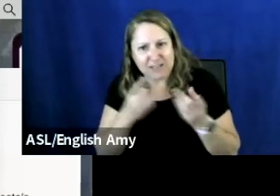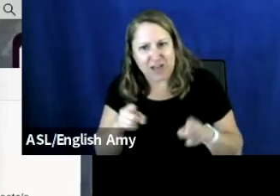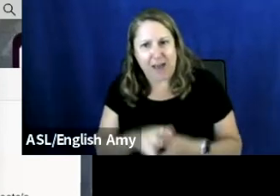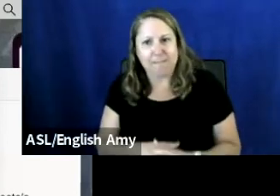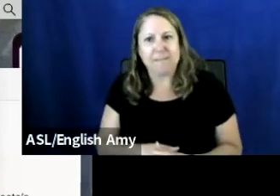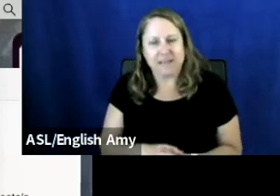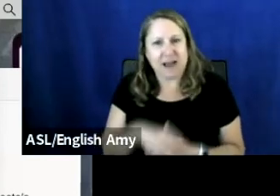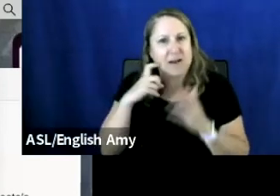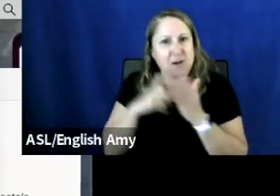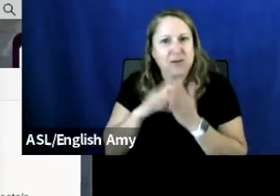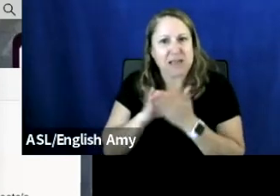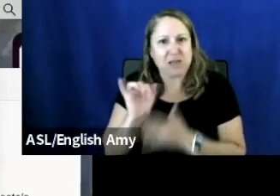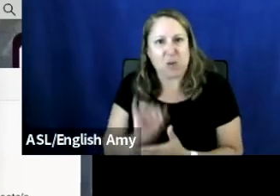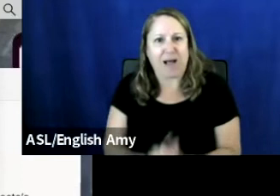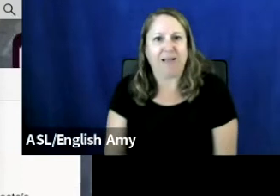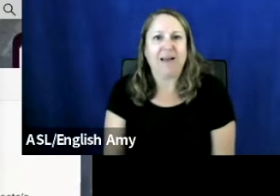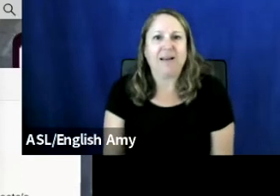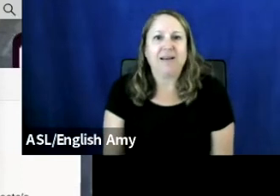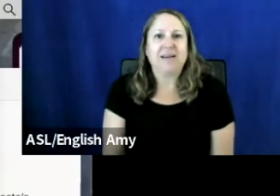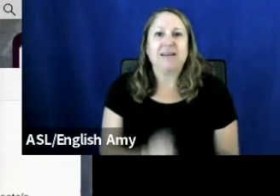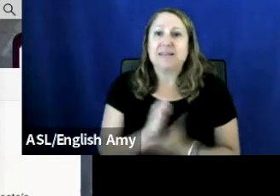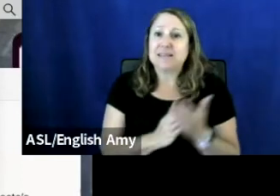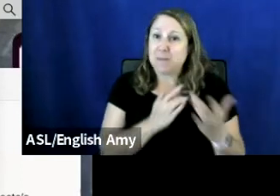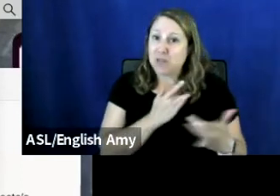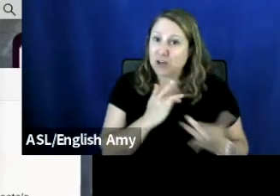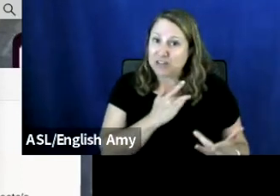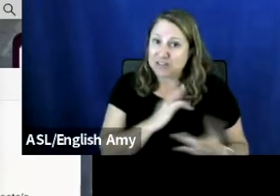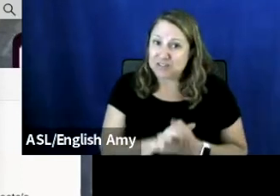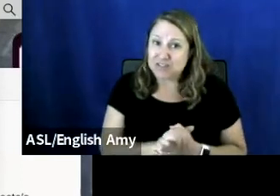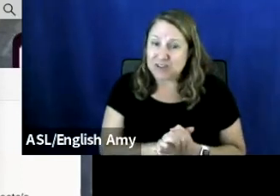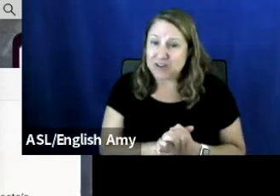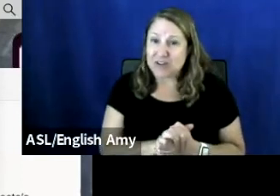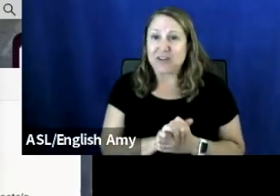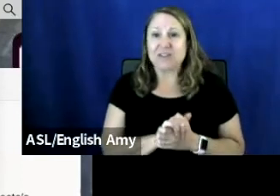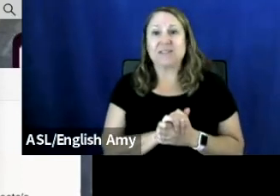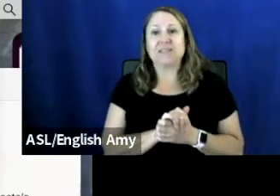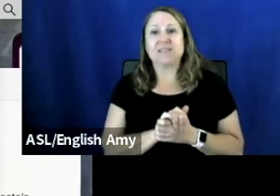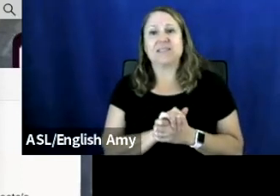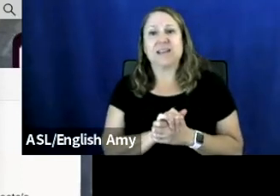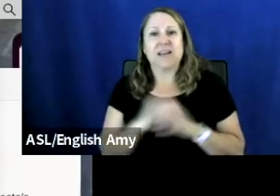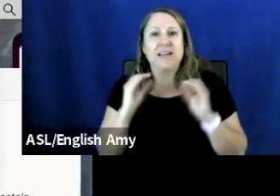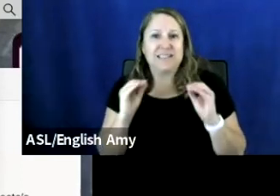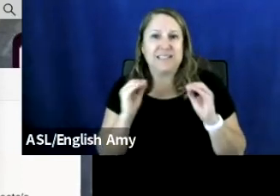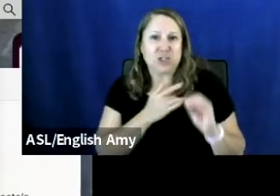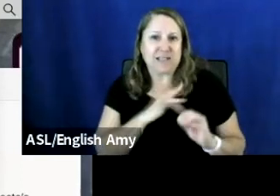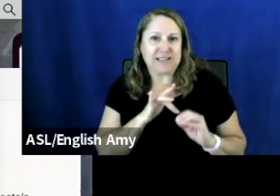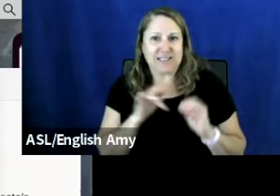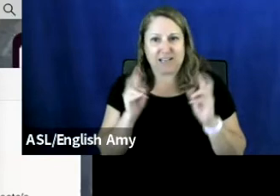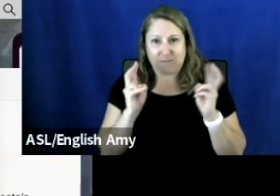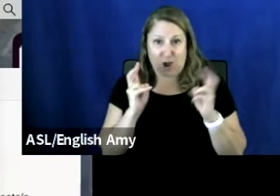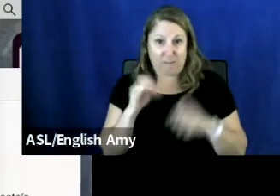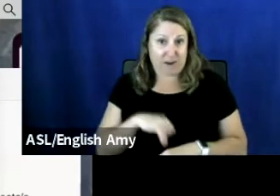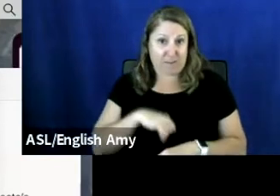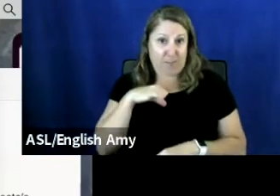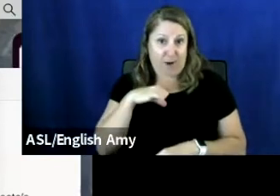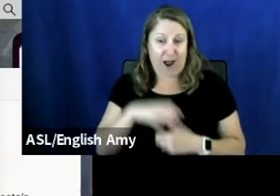So notice that as well. So some of the concerns and such, teaching a sensitive topic, pride. And then you reframe the